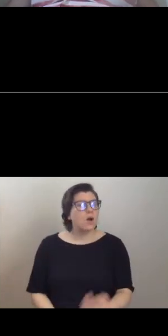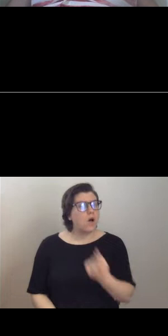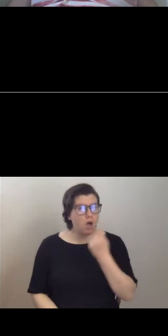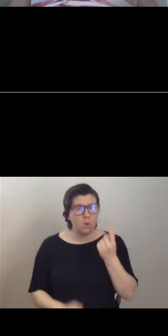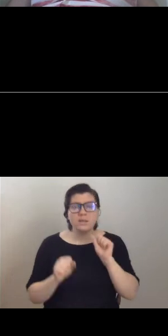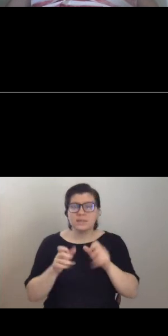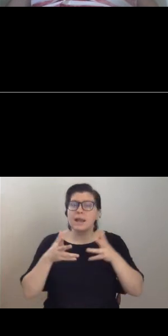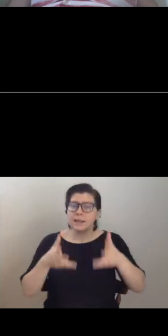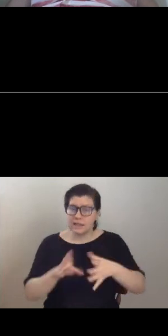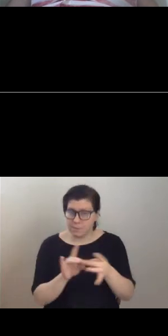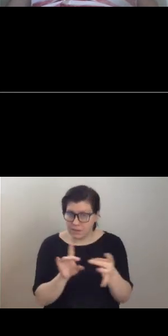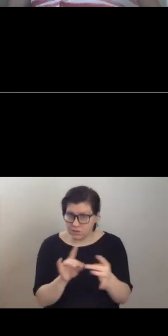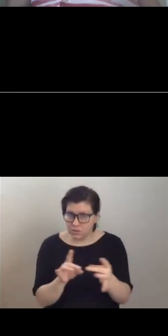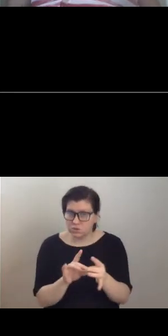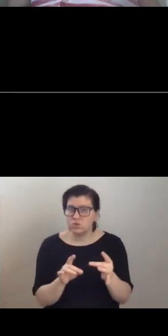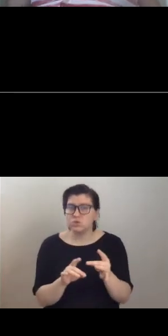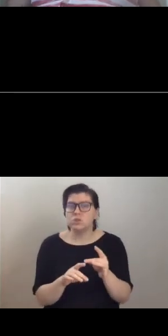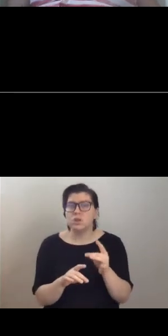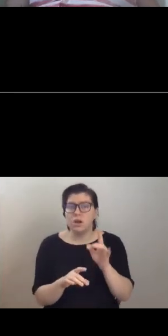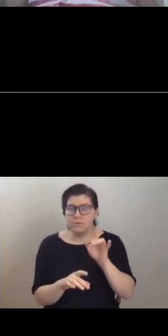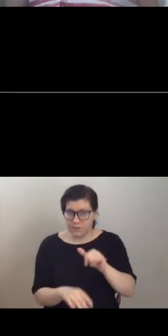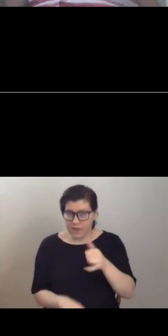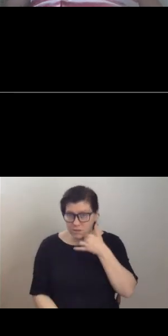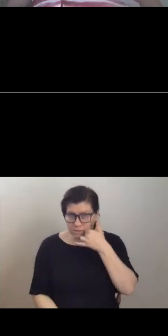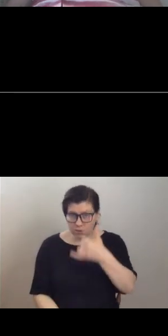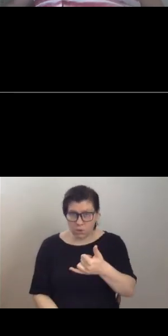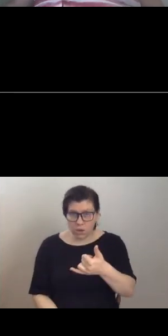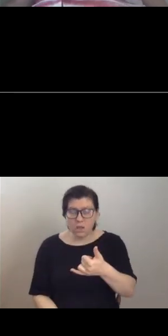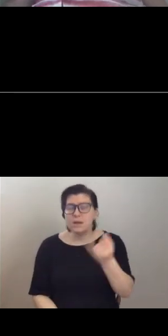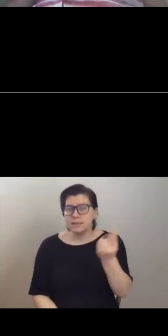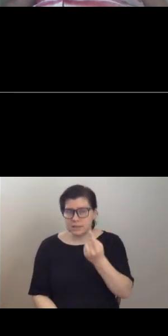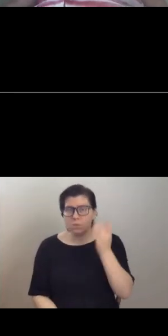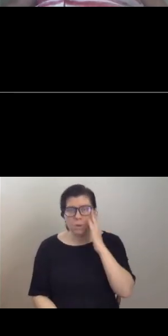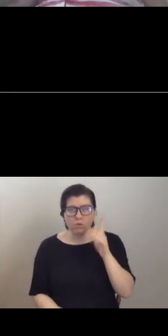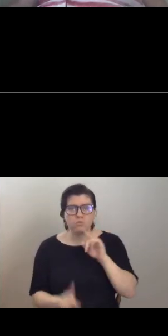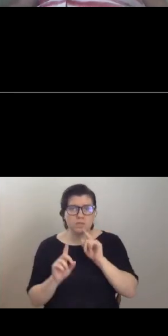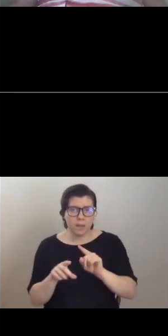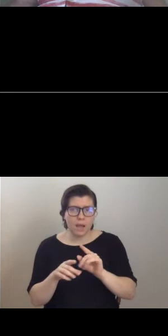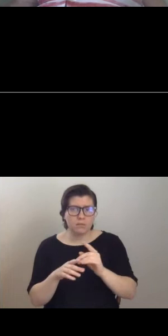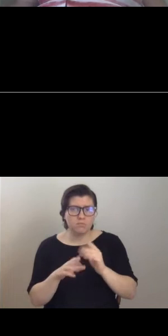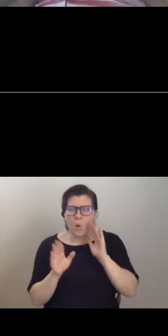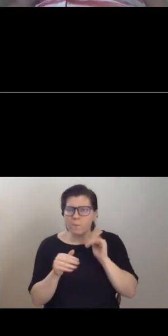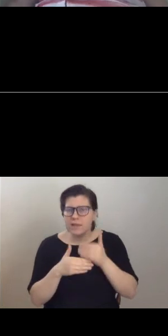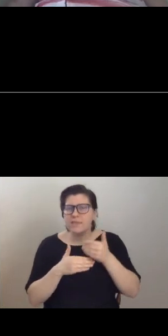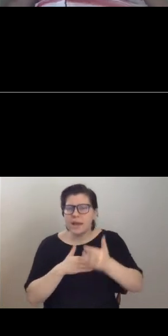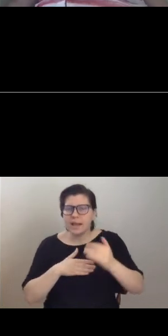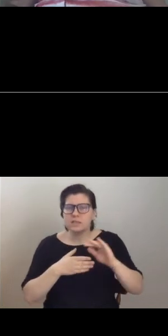message there and someone will get back to you, hopefully within the next business day.